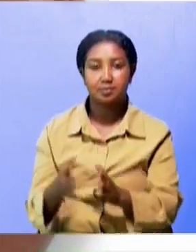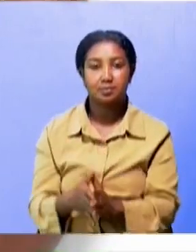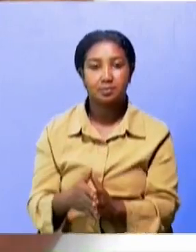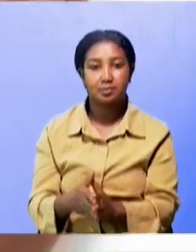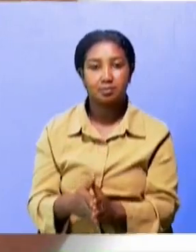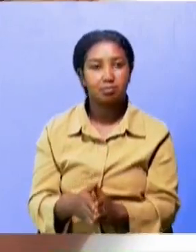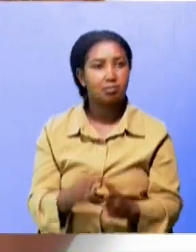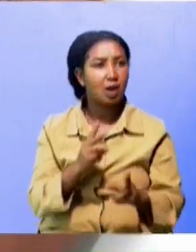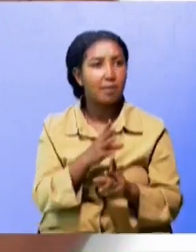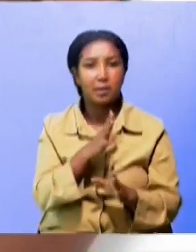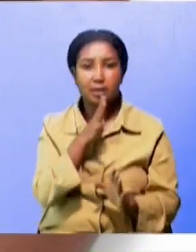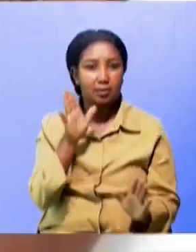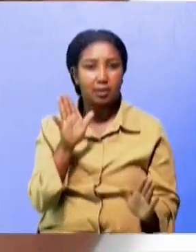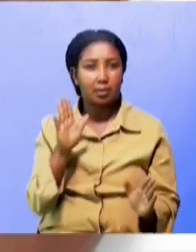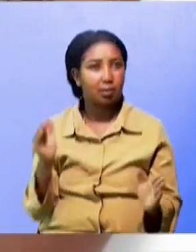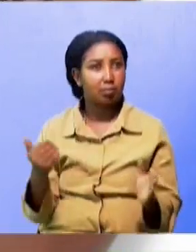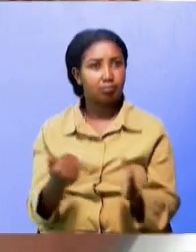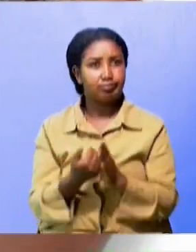unpredictable.